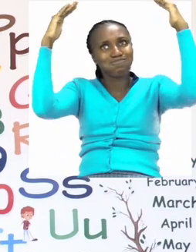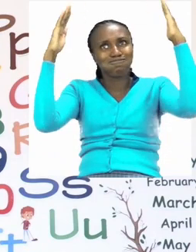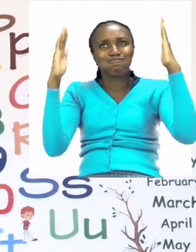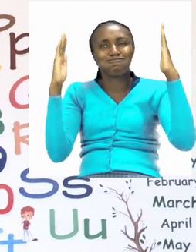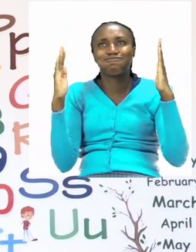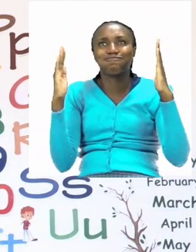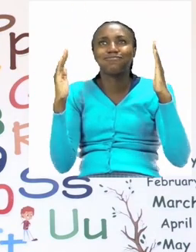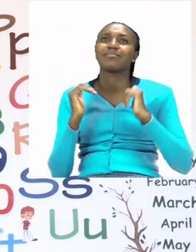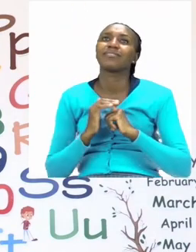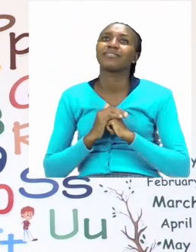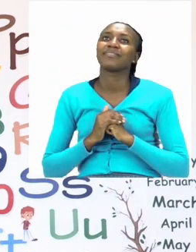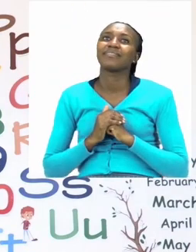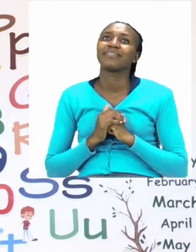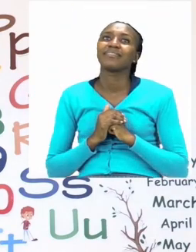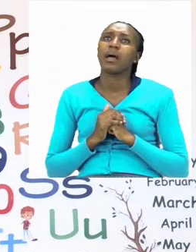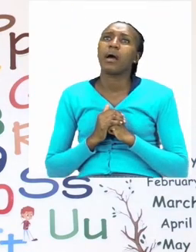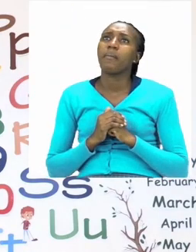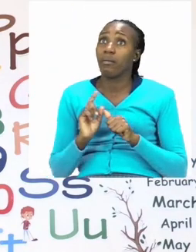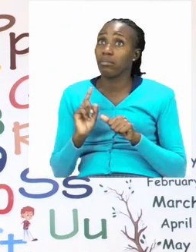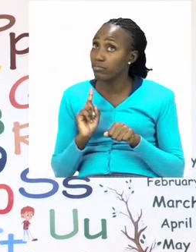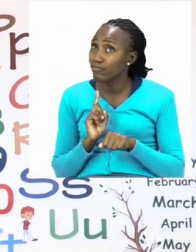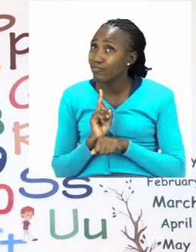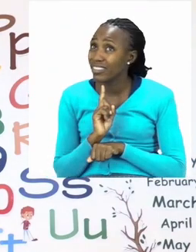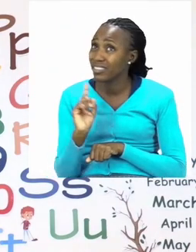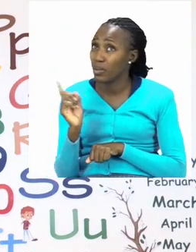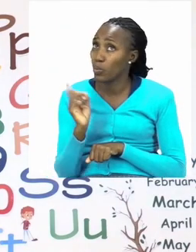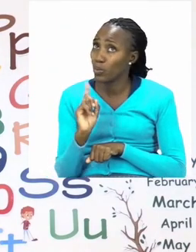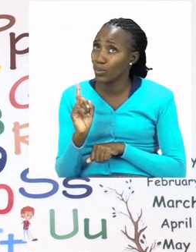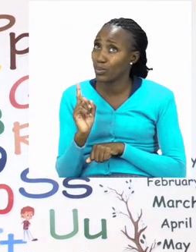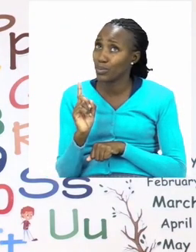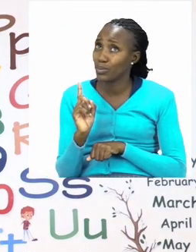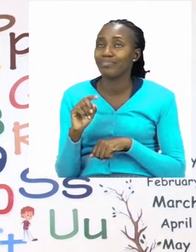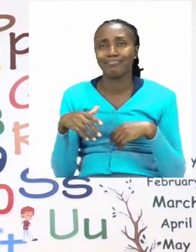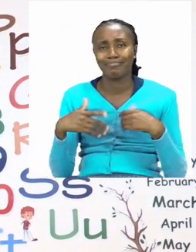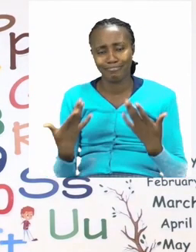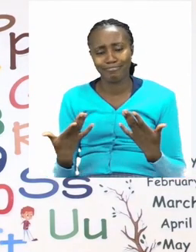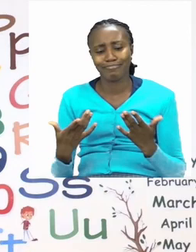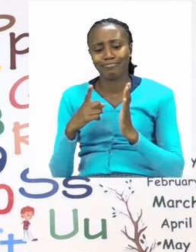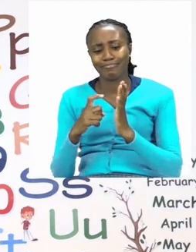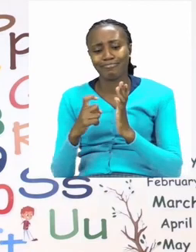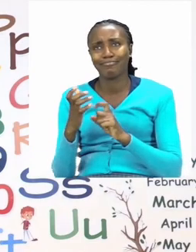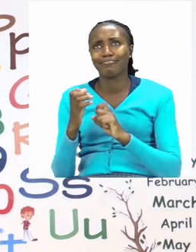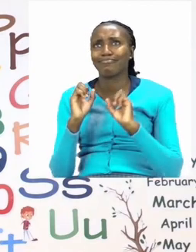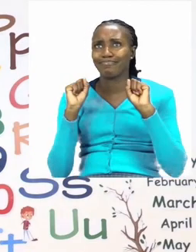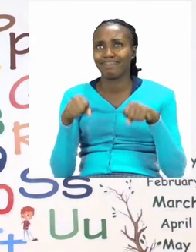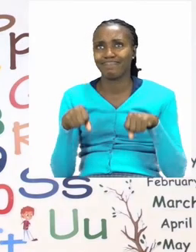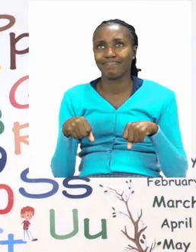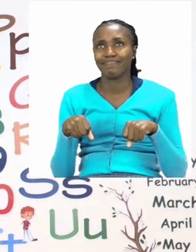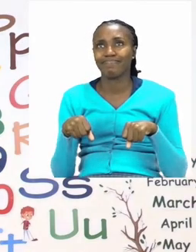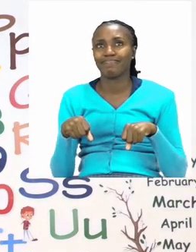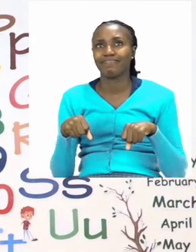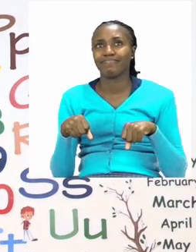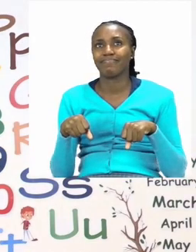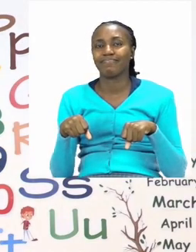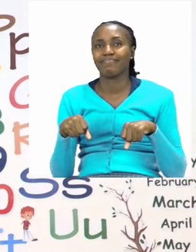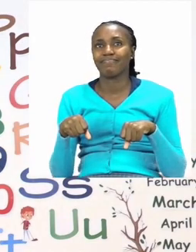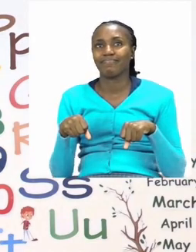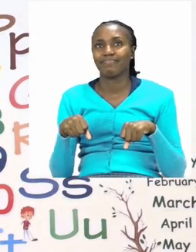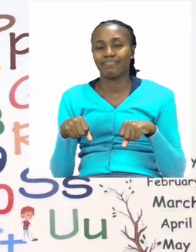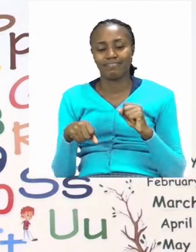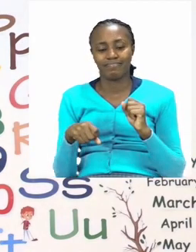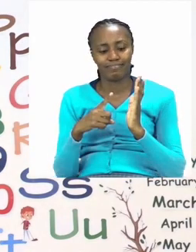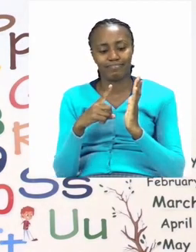the Sky. And before we get into any lessons, boys and girls, we know that we need